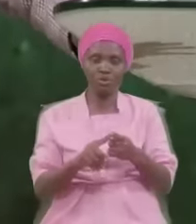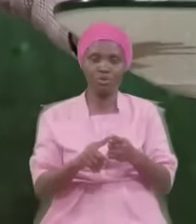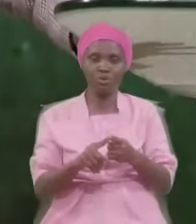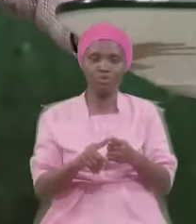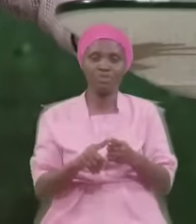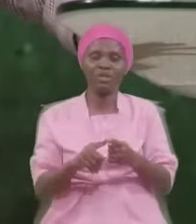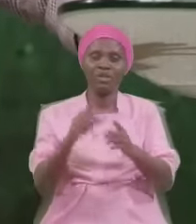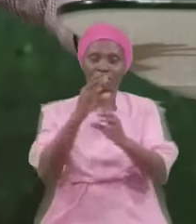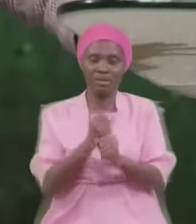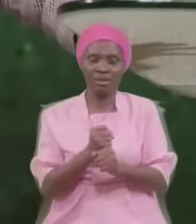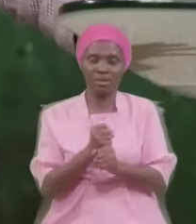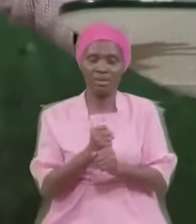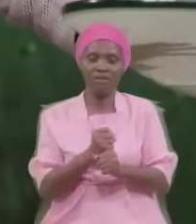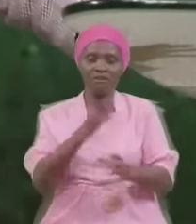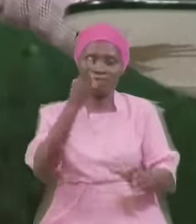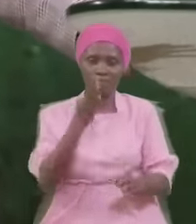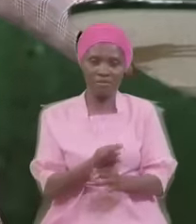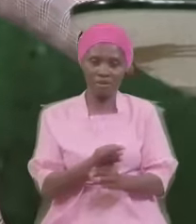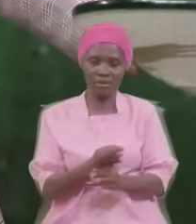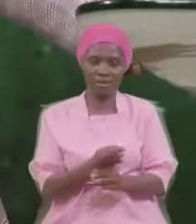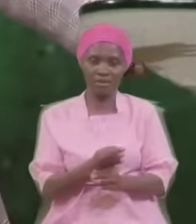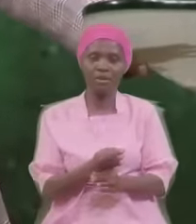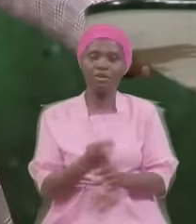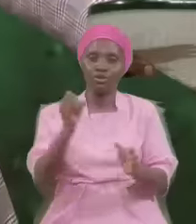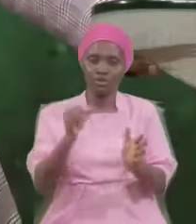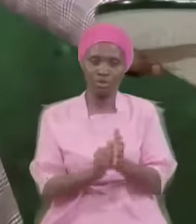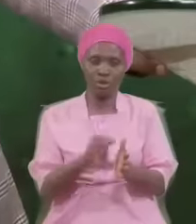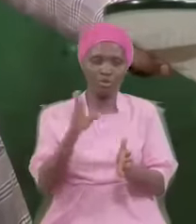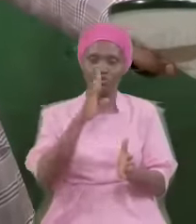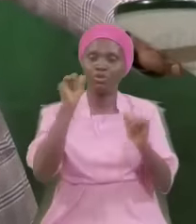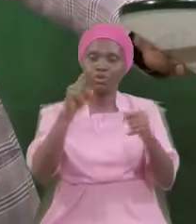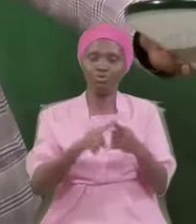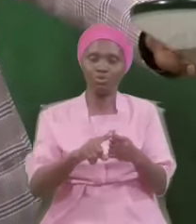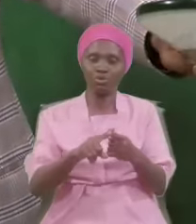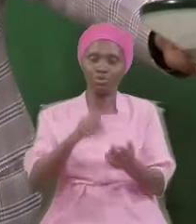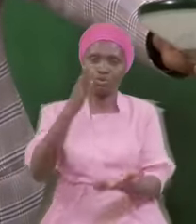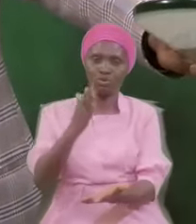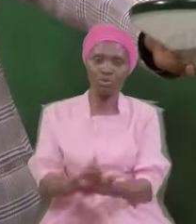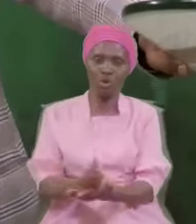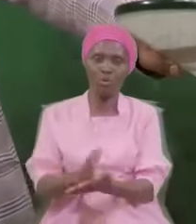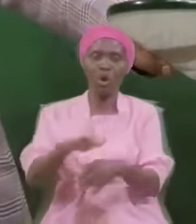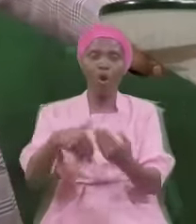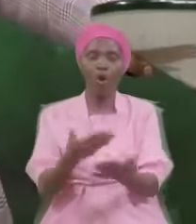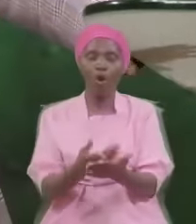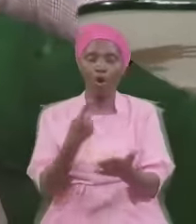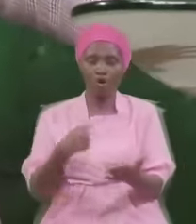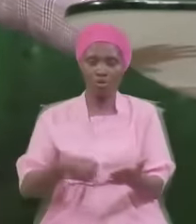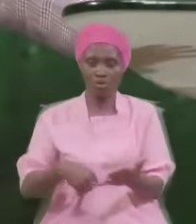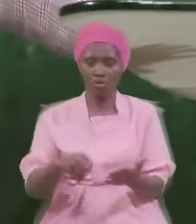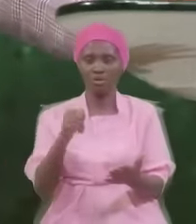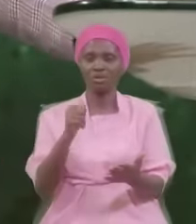ye shall be able to quench all the fiery darts of the